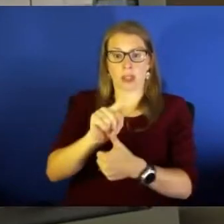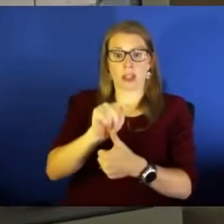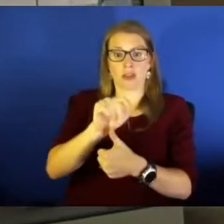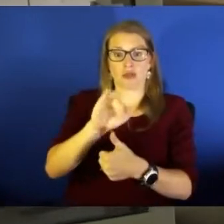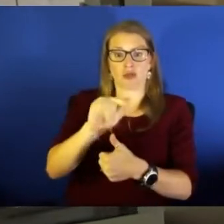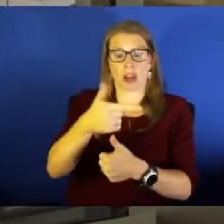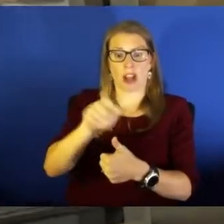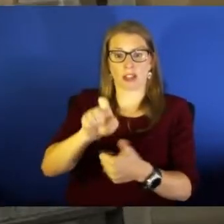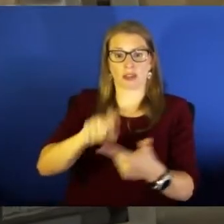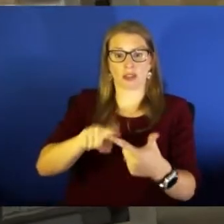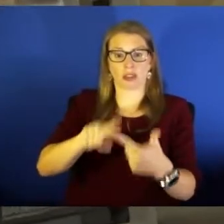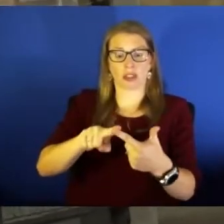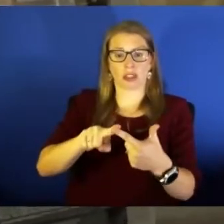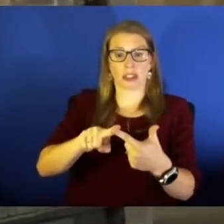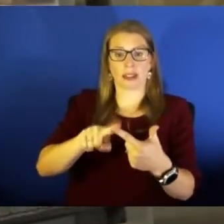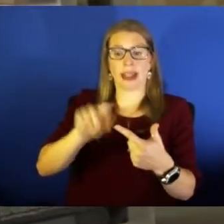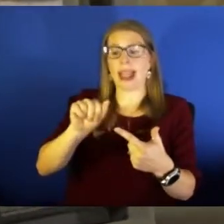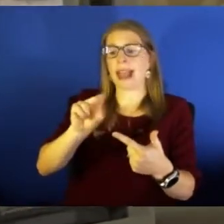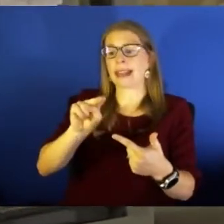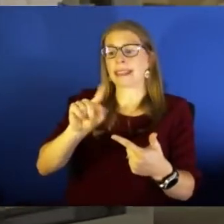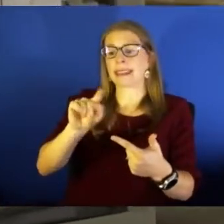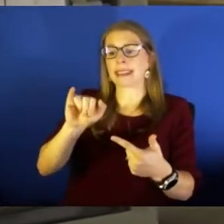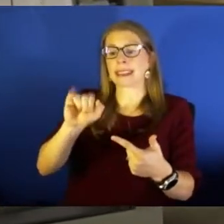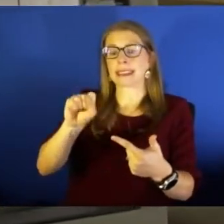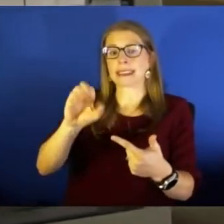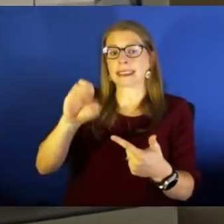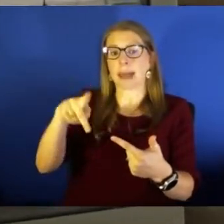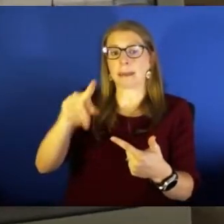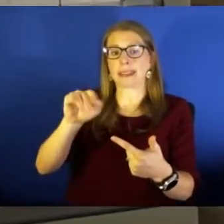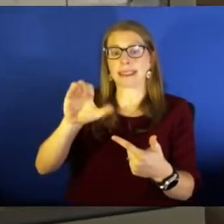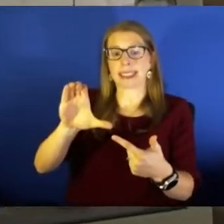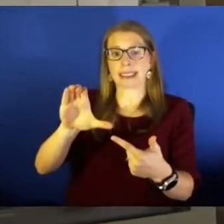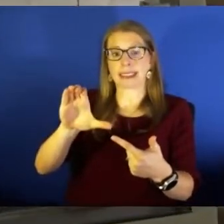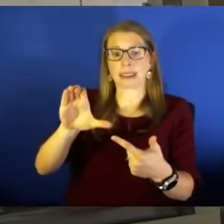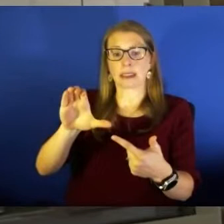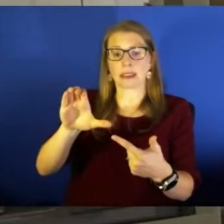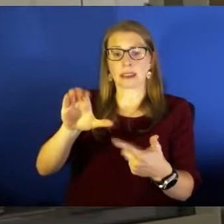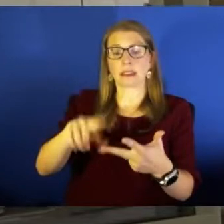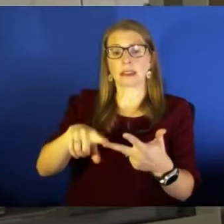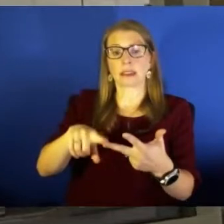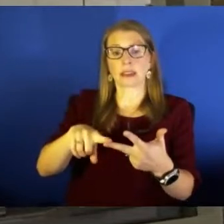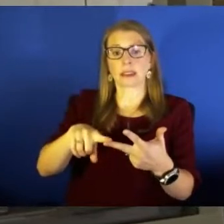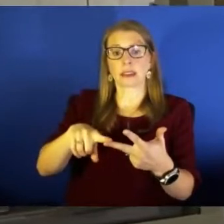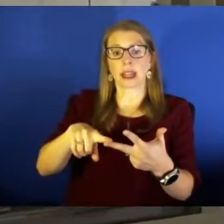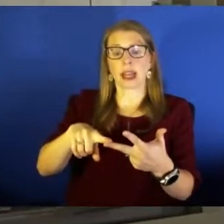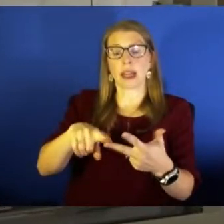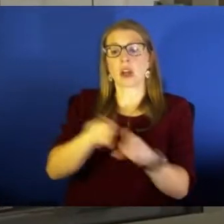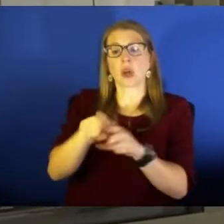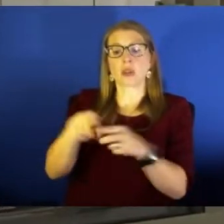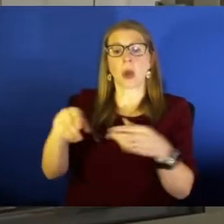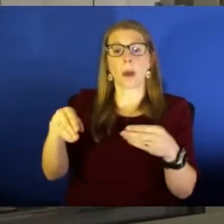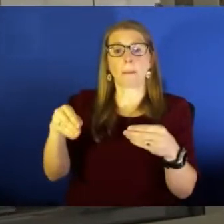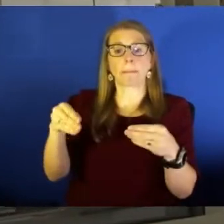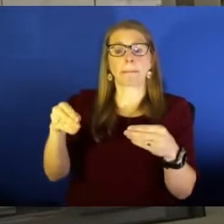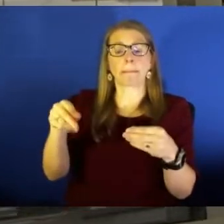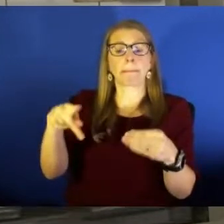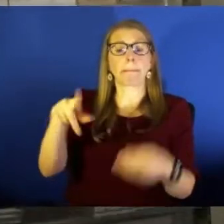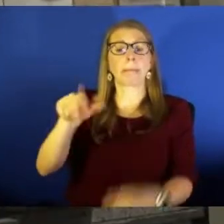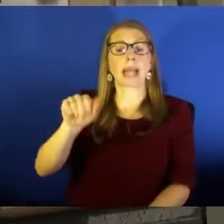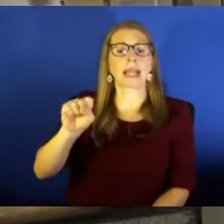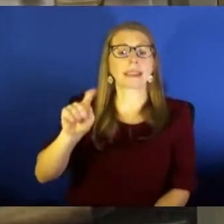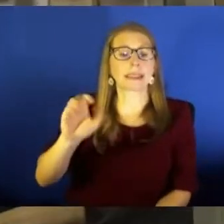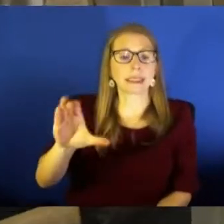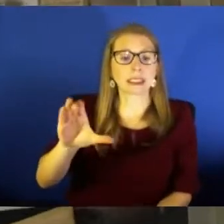use of antiseptics. So the Dakin treatments, and then plastic surgery. So because of the way in which